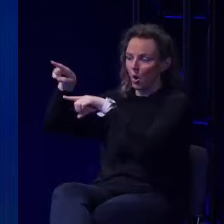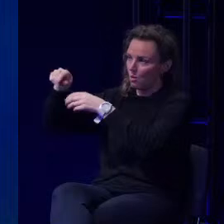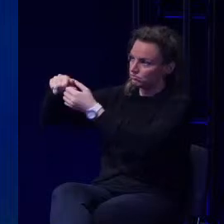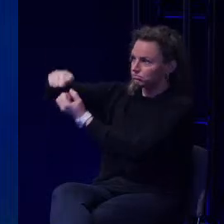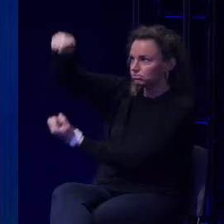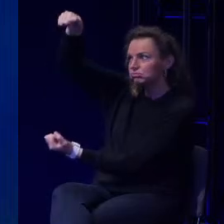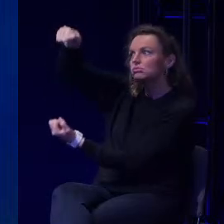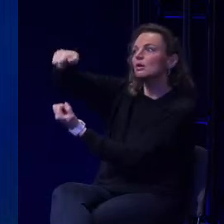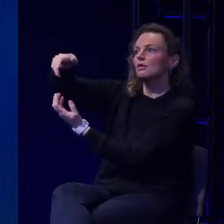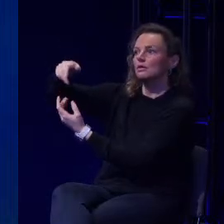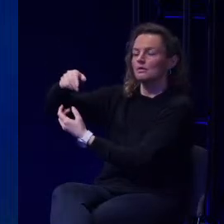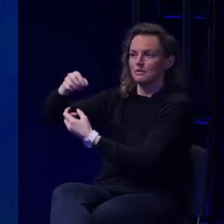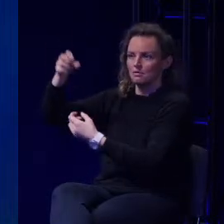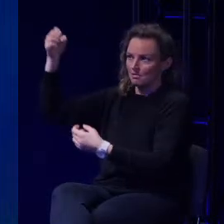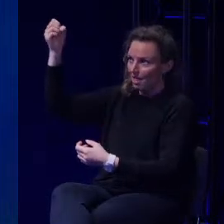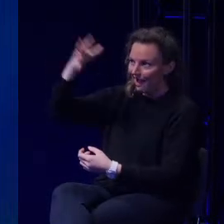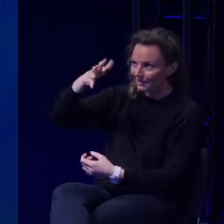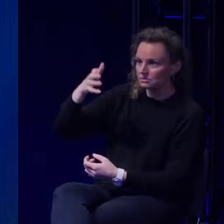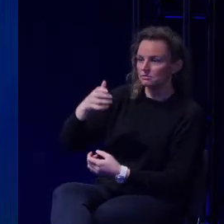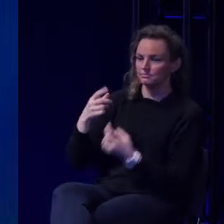the object, the camera.